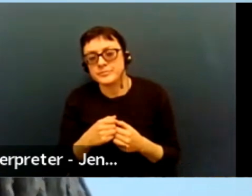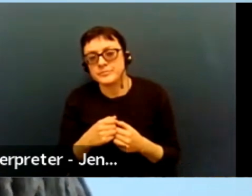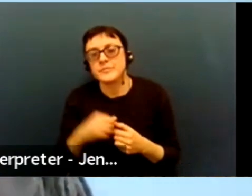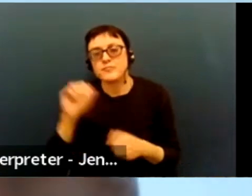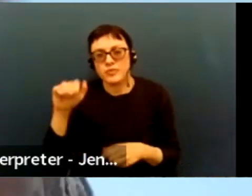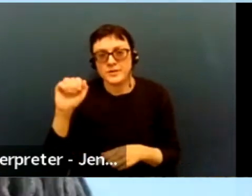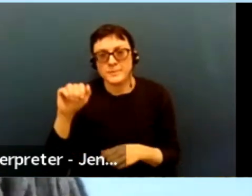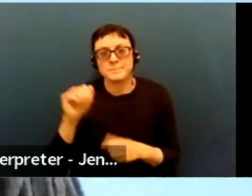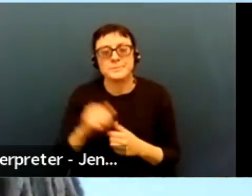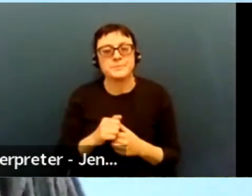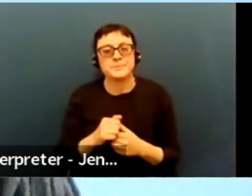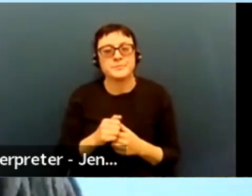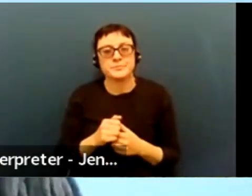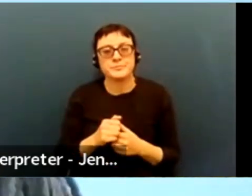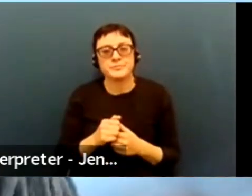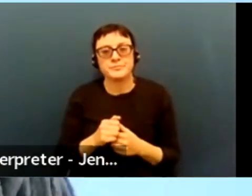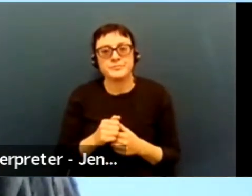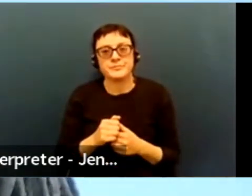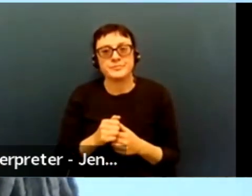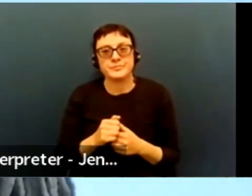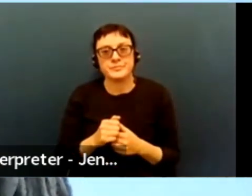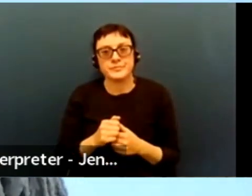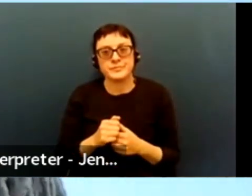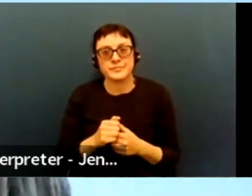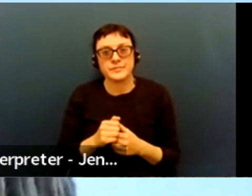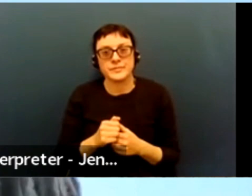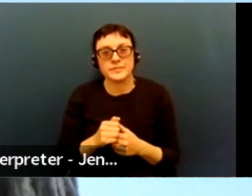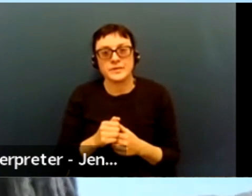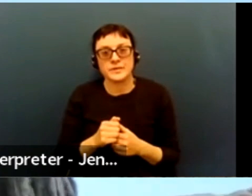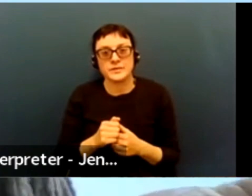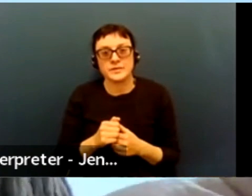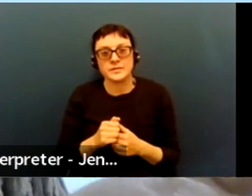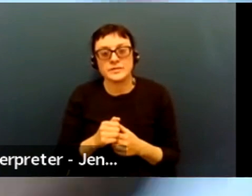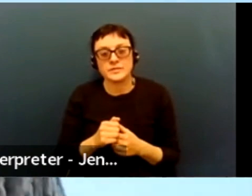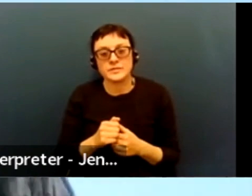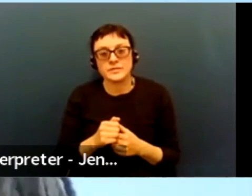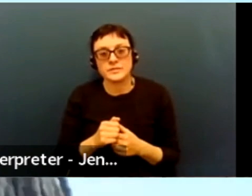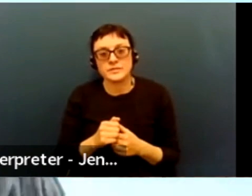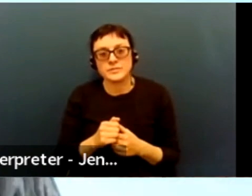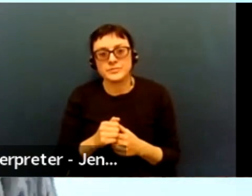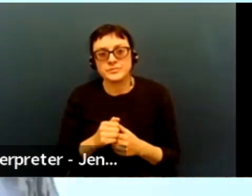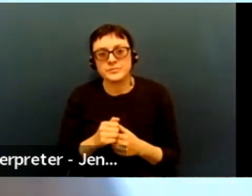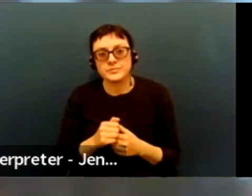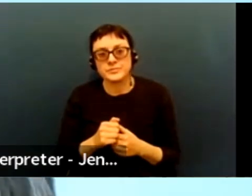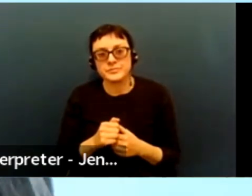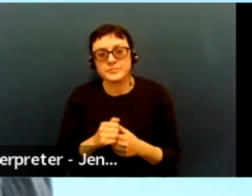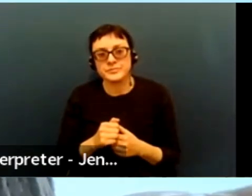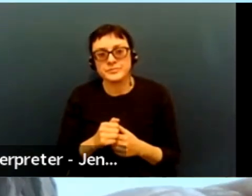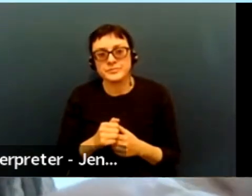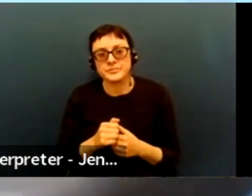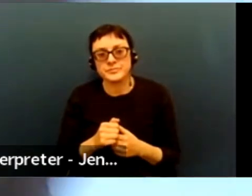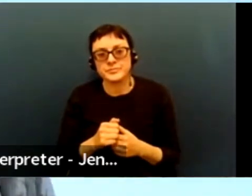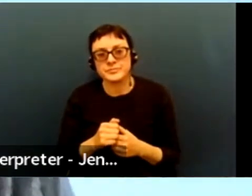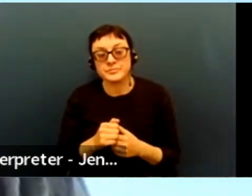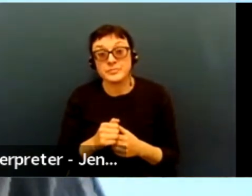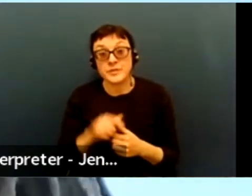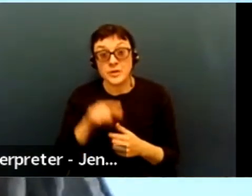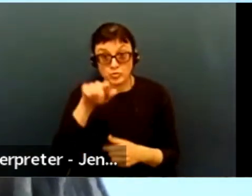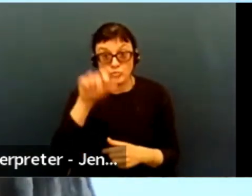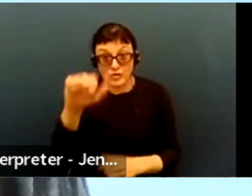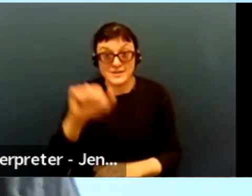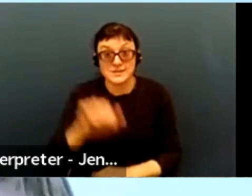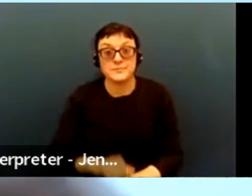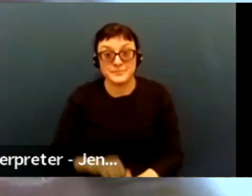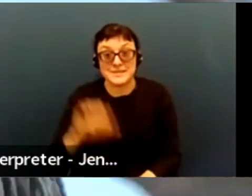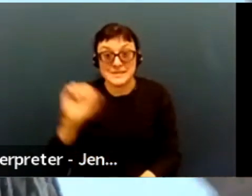Viola feels that freedom because she's shipwrecked in a storm. Yes. Where people go